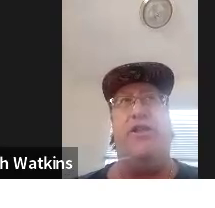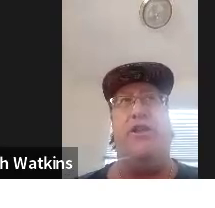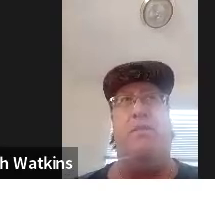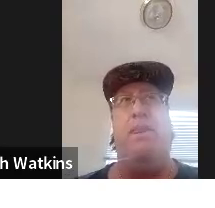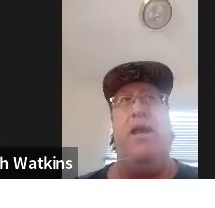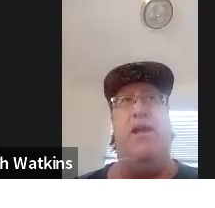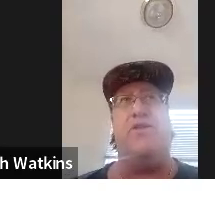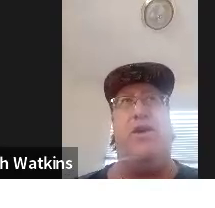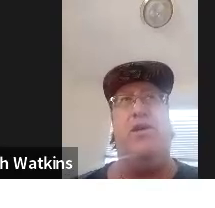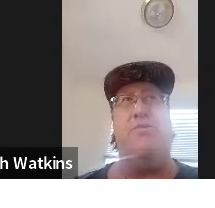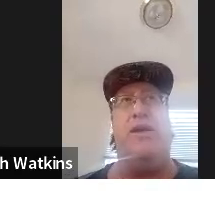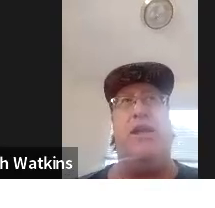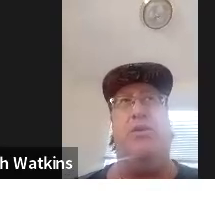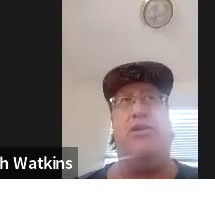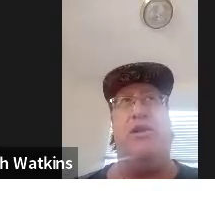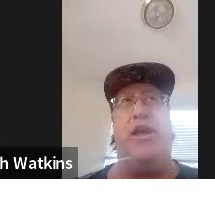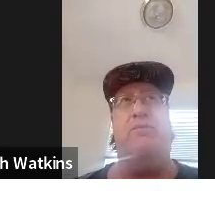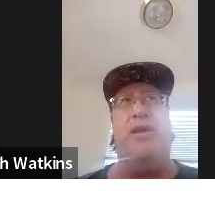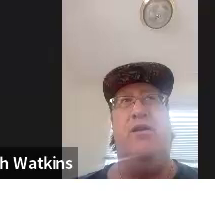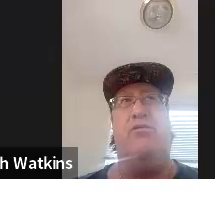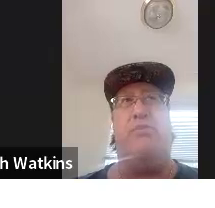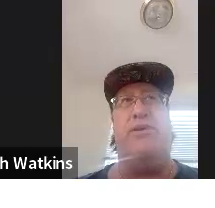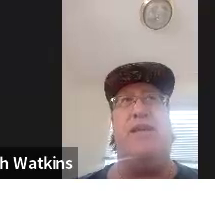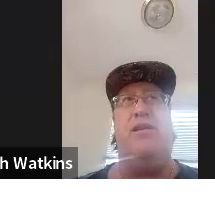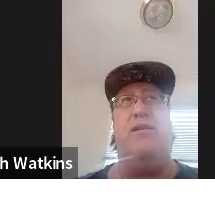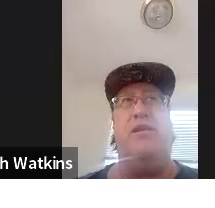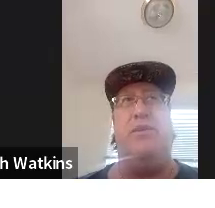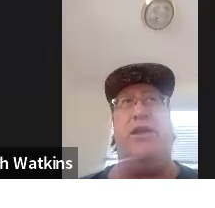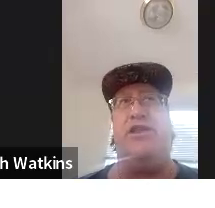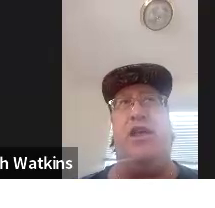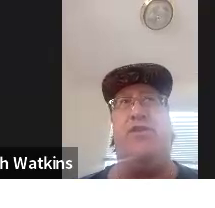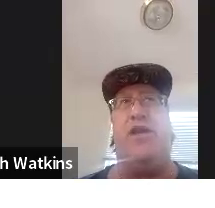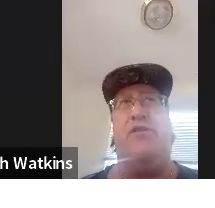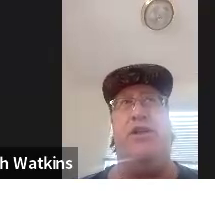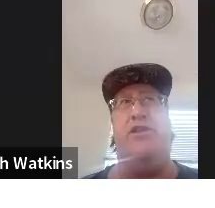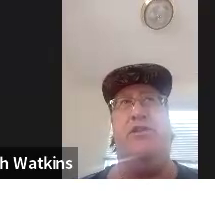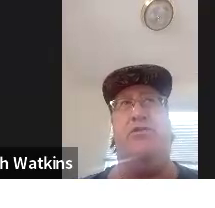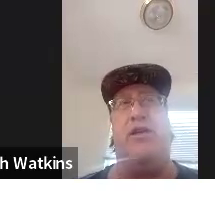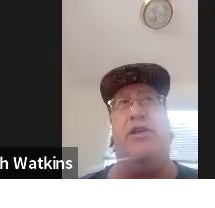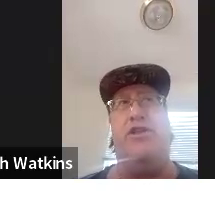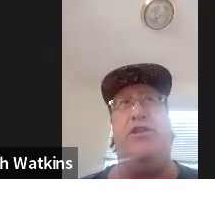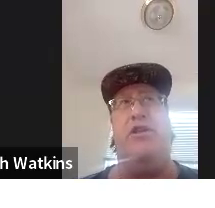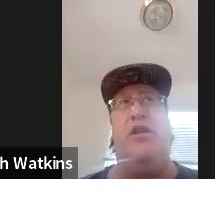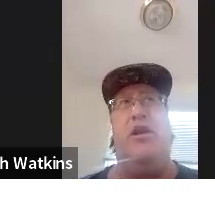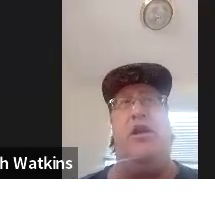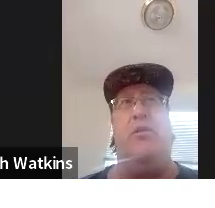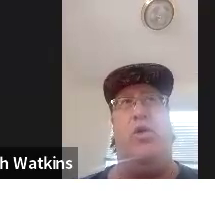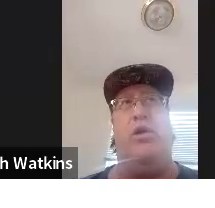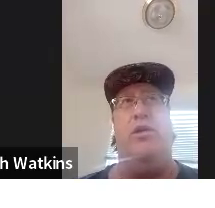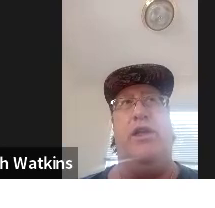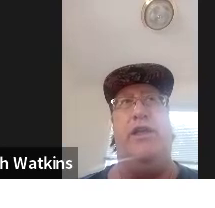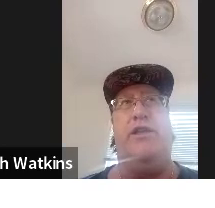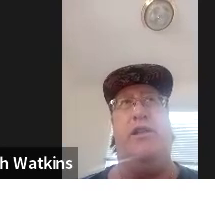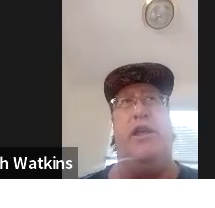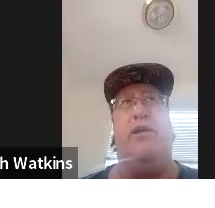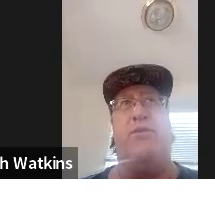that region, as far as being able to like represent the BHA for that region, or